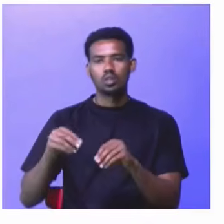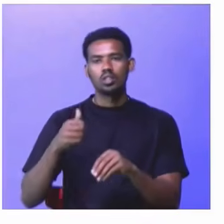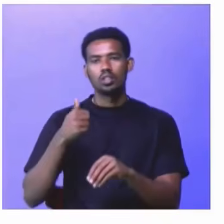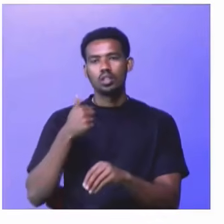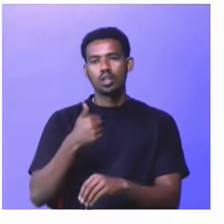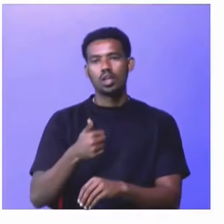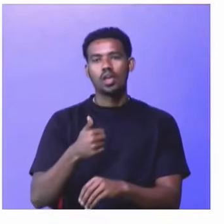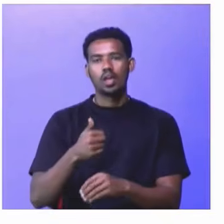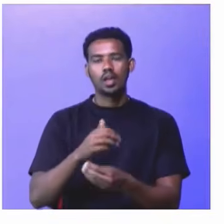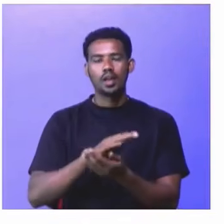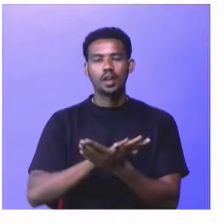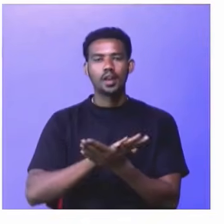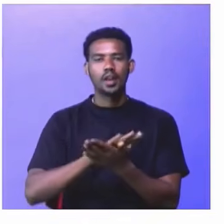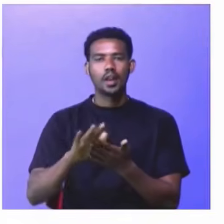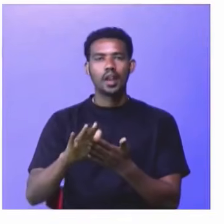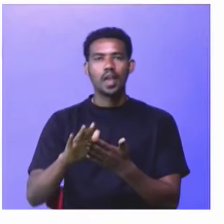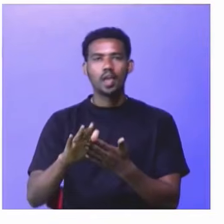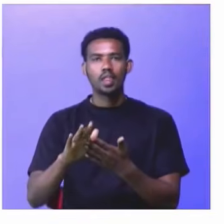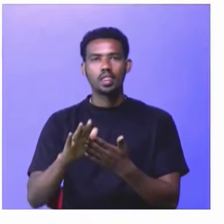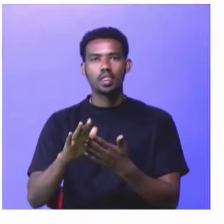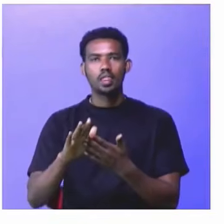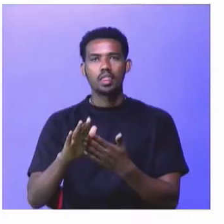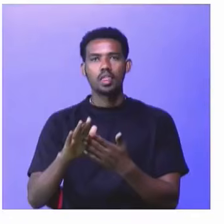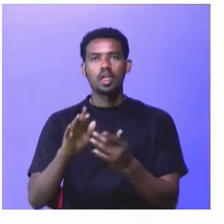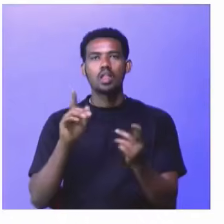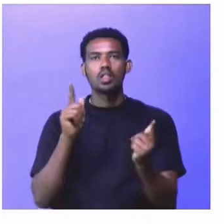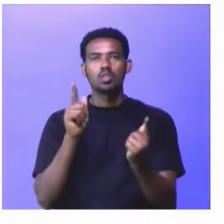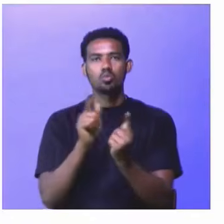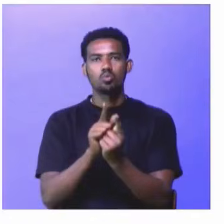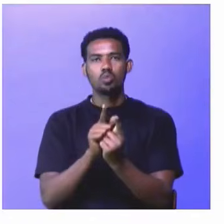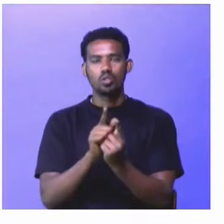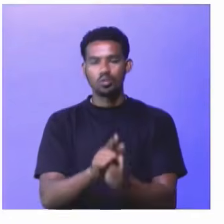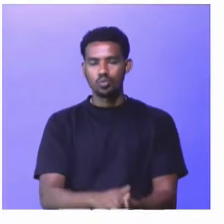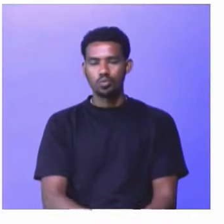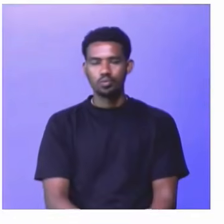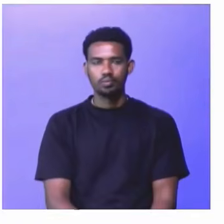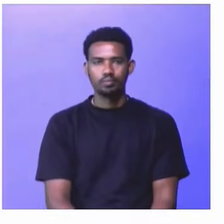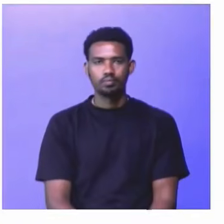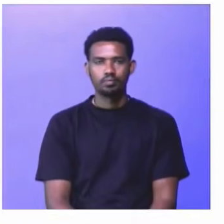Nice to meet you.